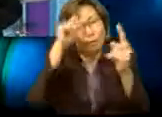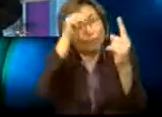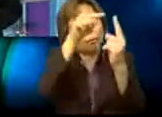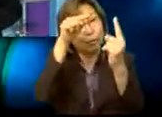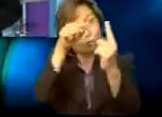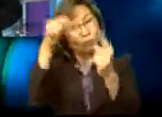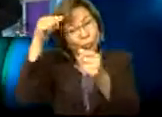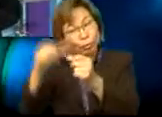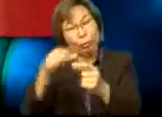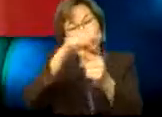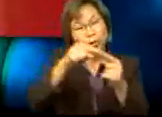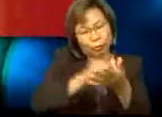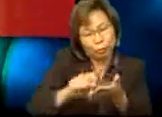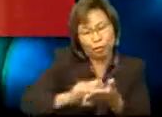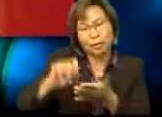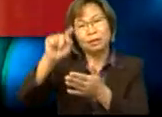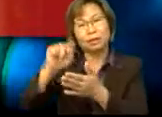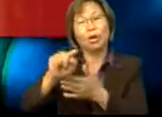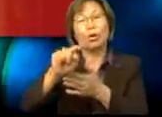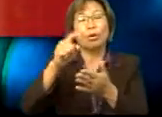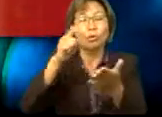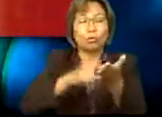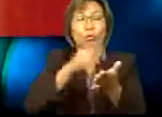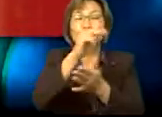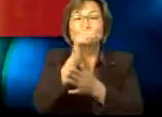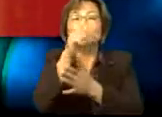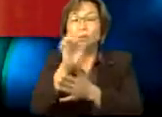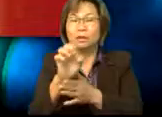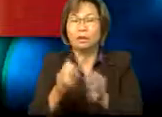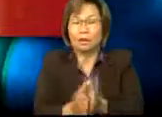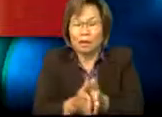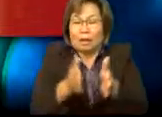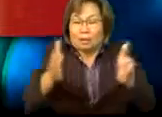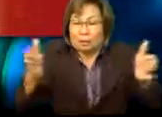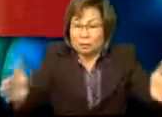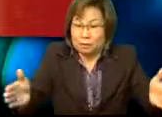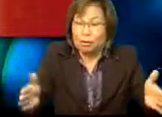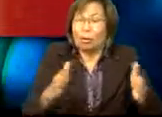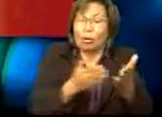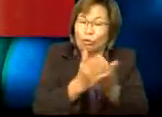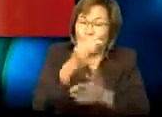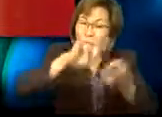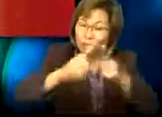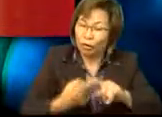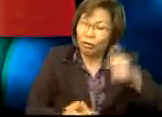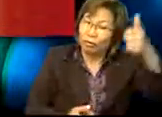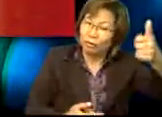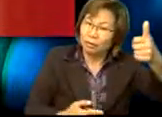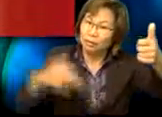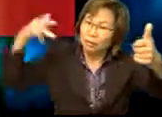your notes expansion. All right, friends. First, study the